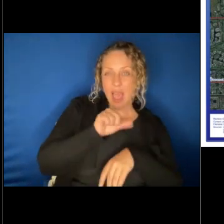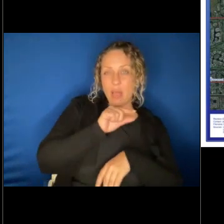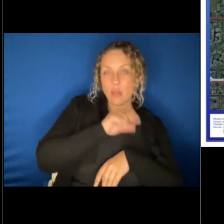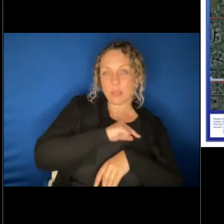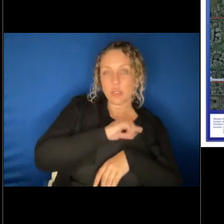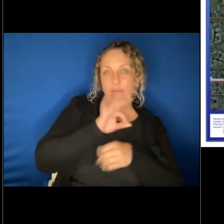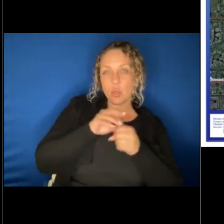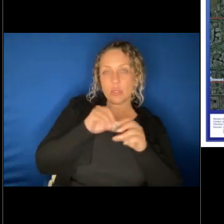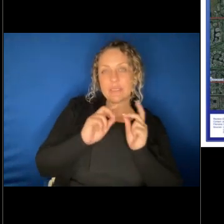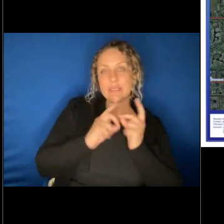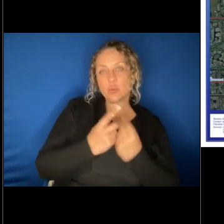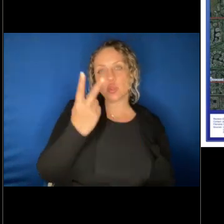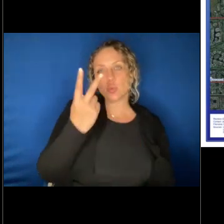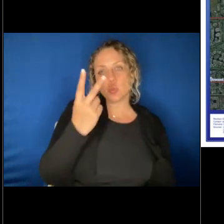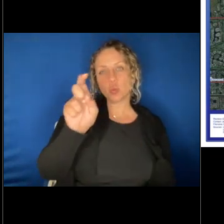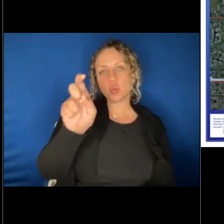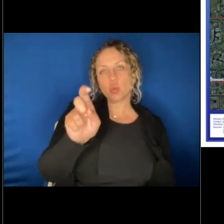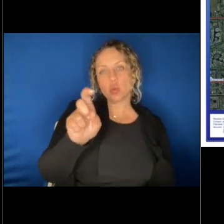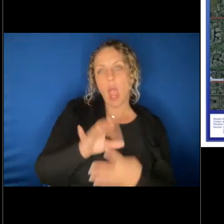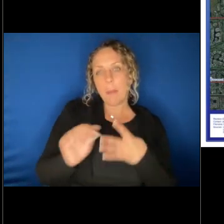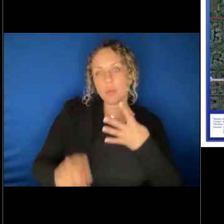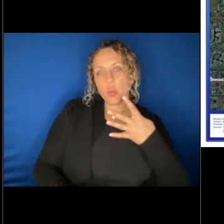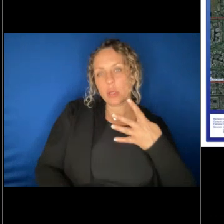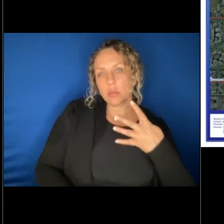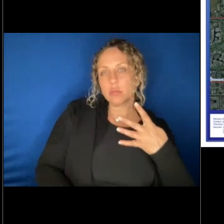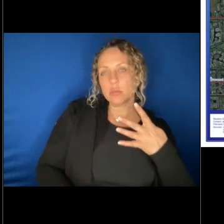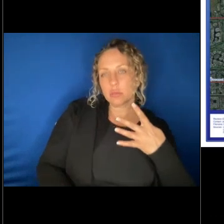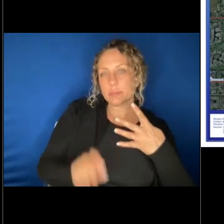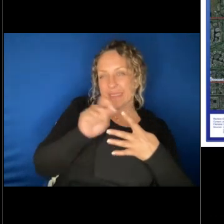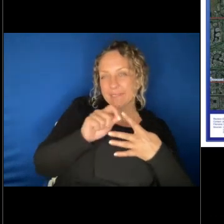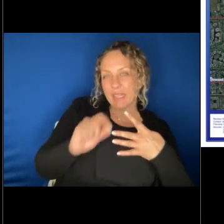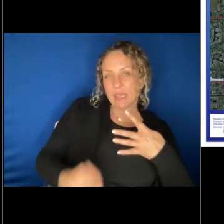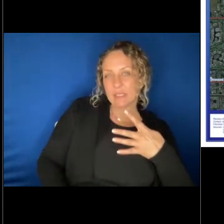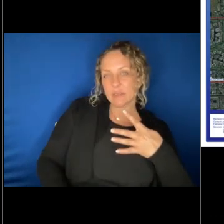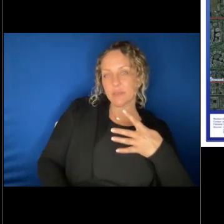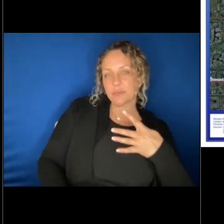2? Option 1, I'm sorry, specifically.